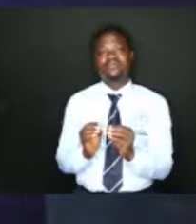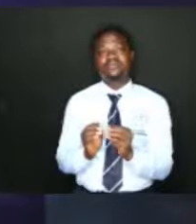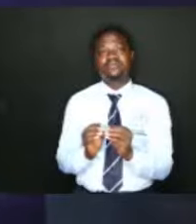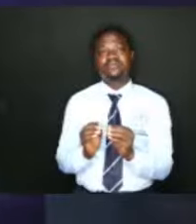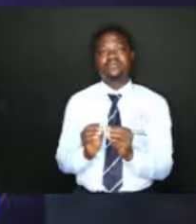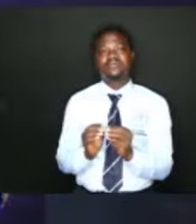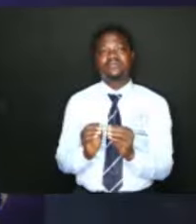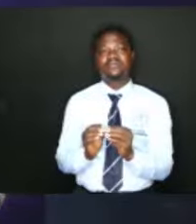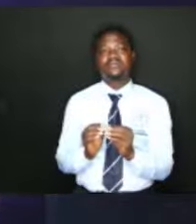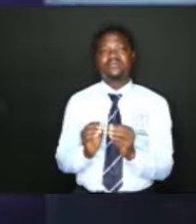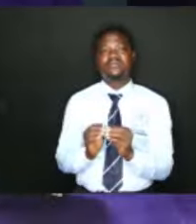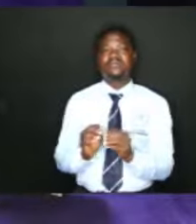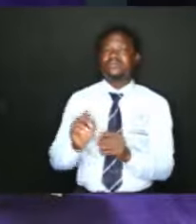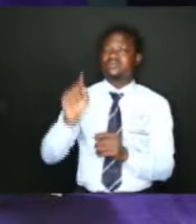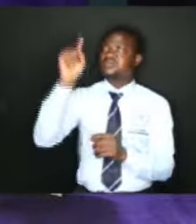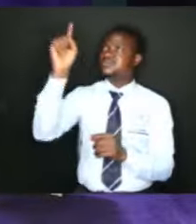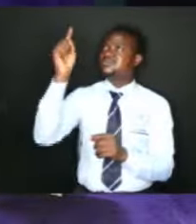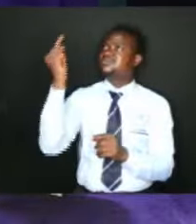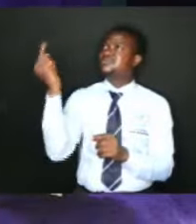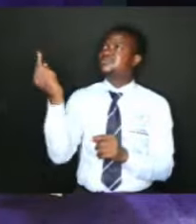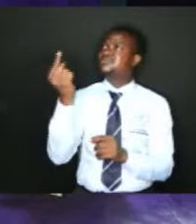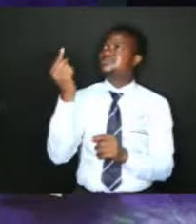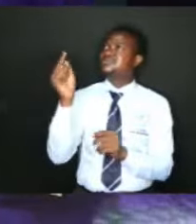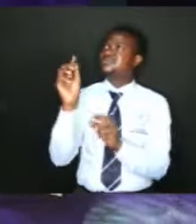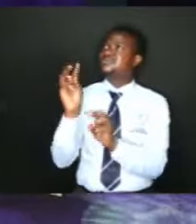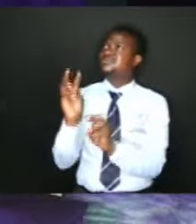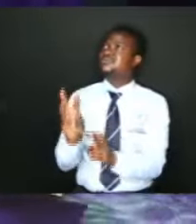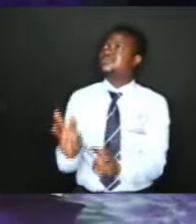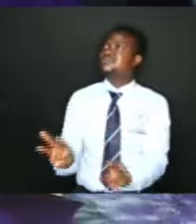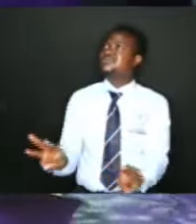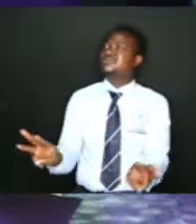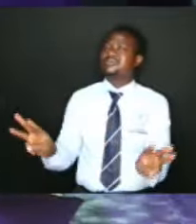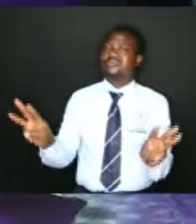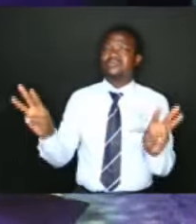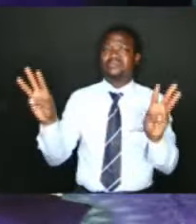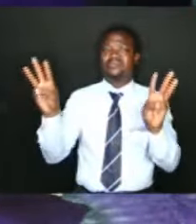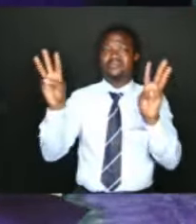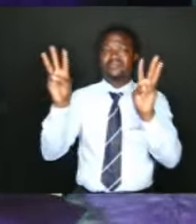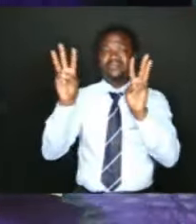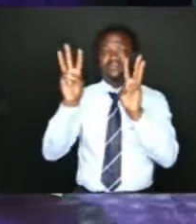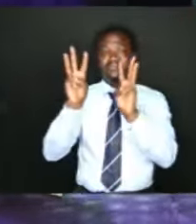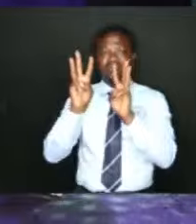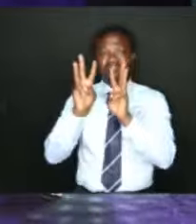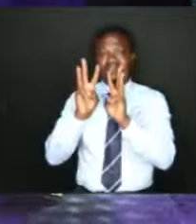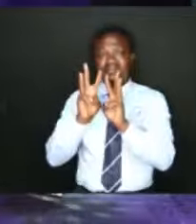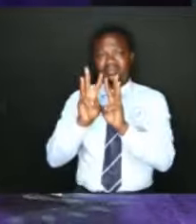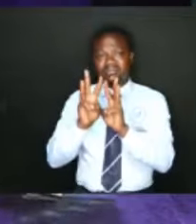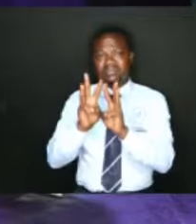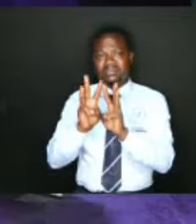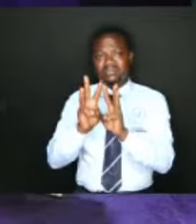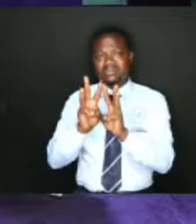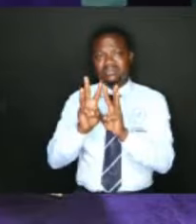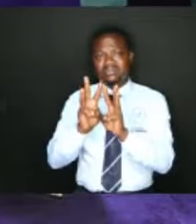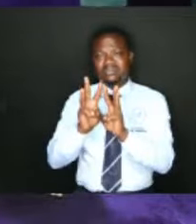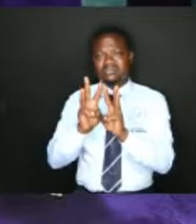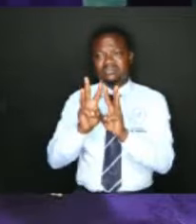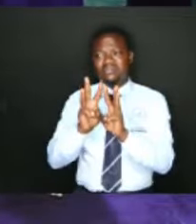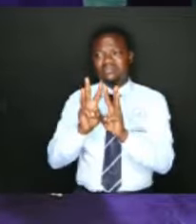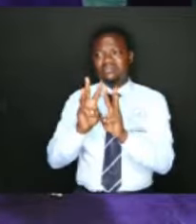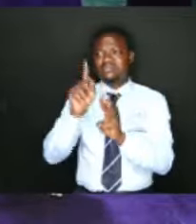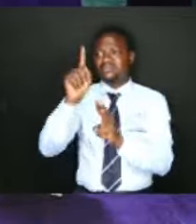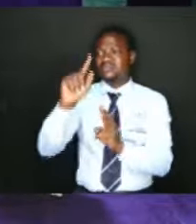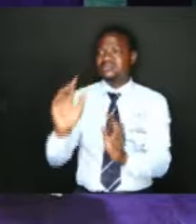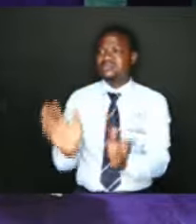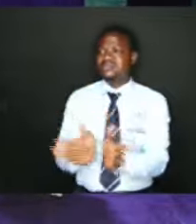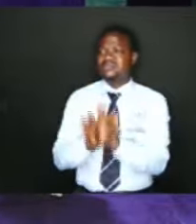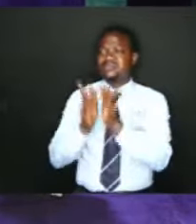worthy, Lord. To praised and